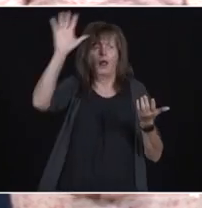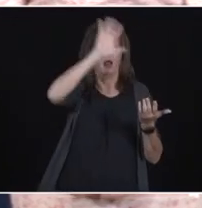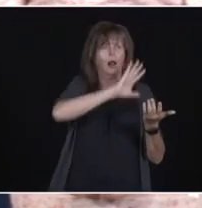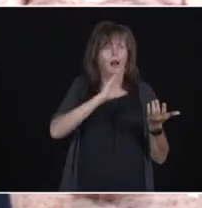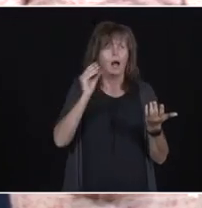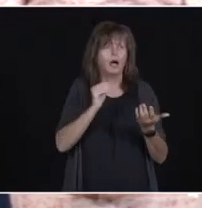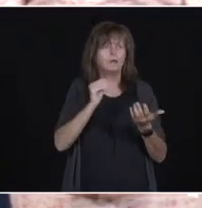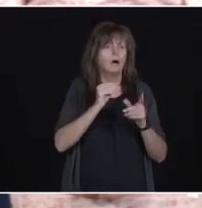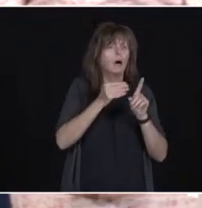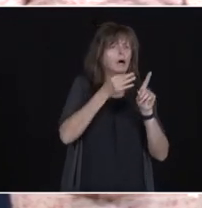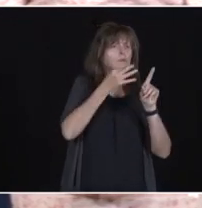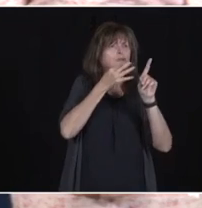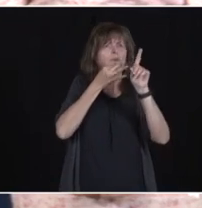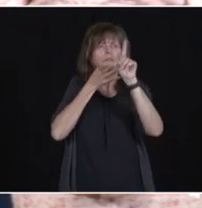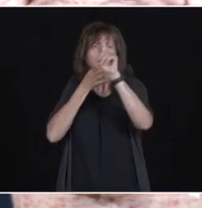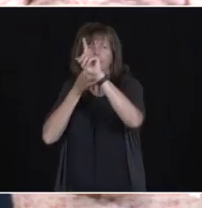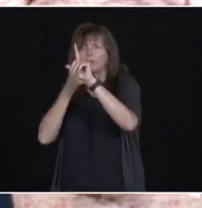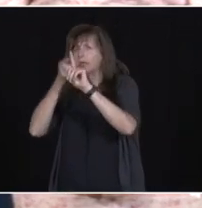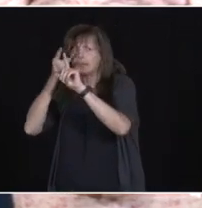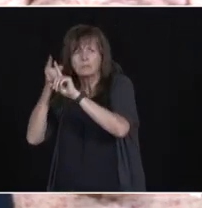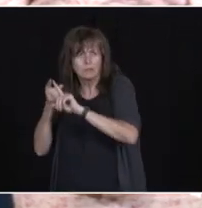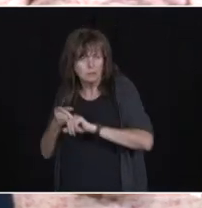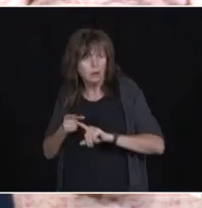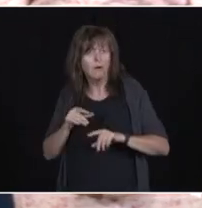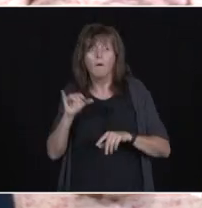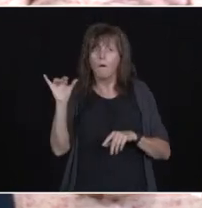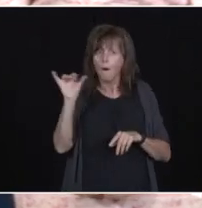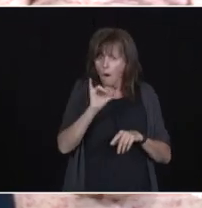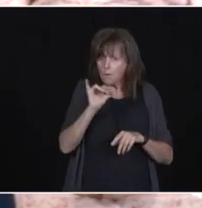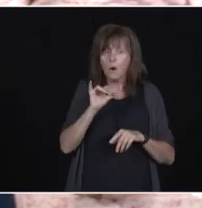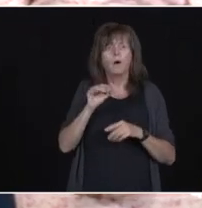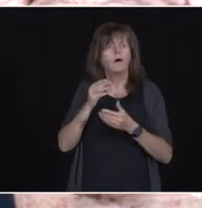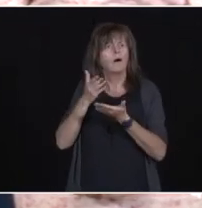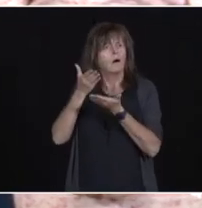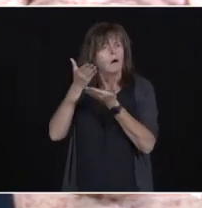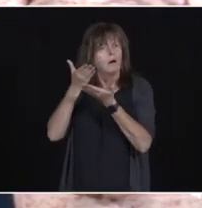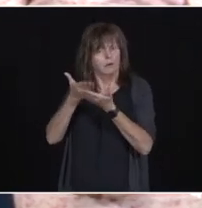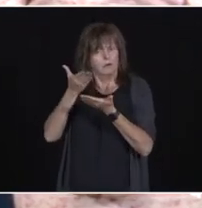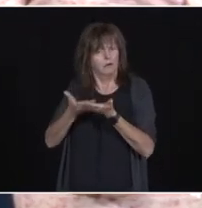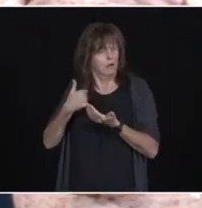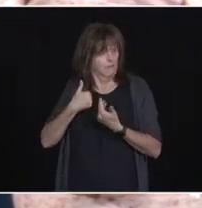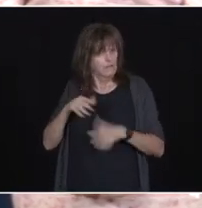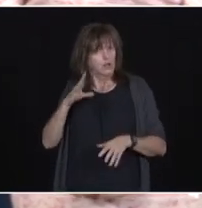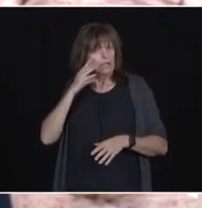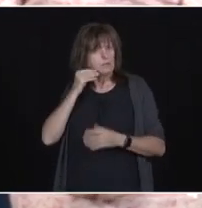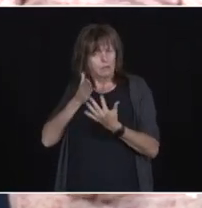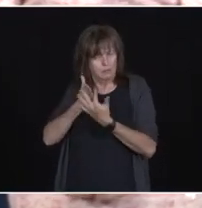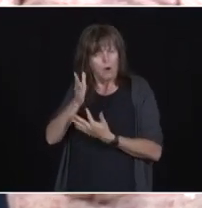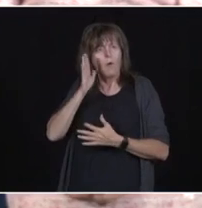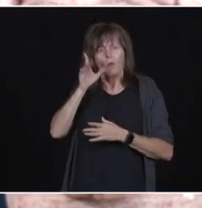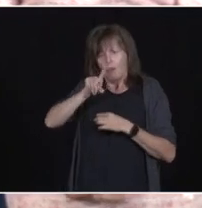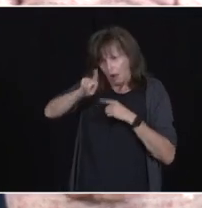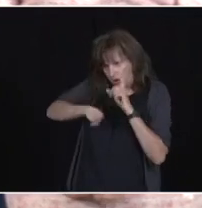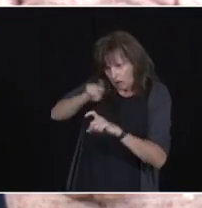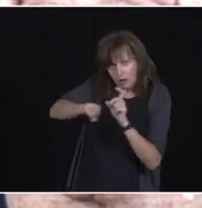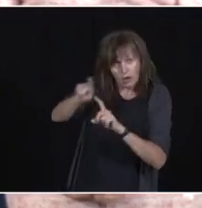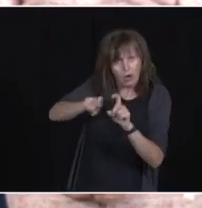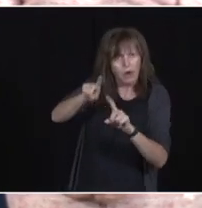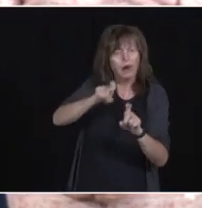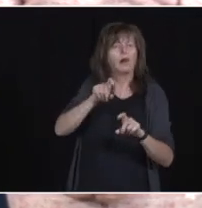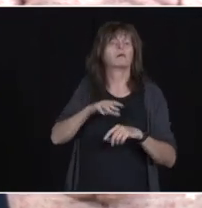certain field, but also lived experience. And this is very important for our government to be open to the public